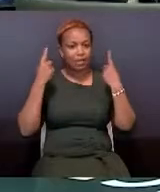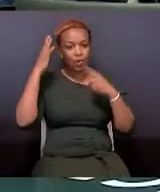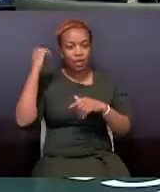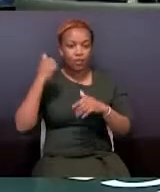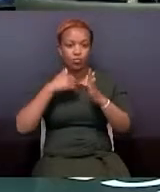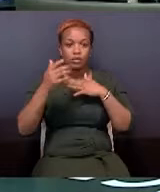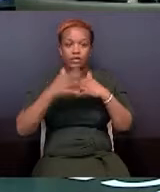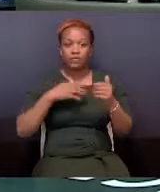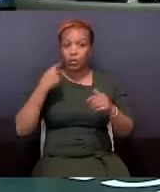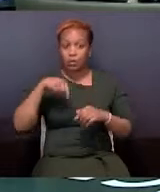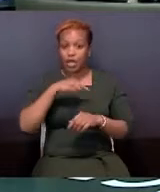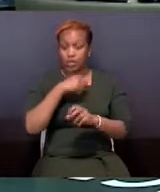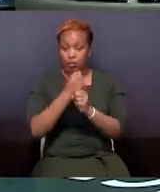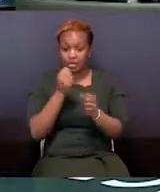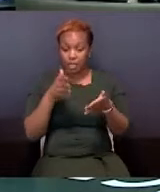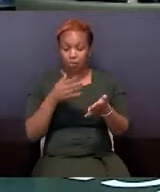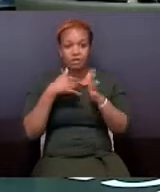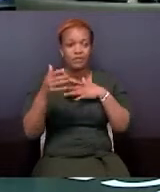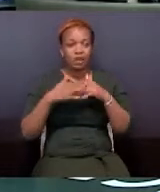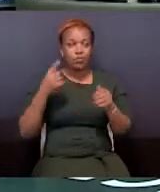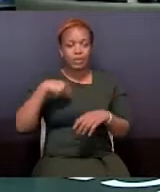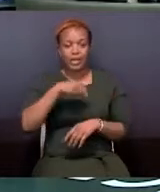are doing here, whatever we are saying,